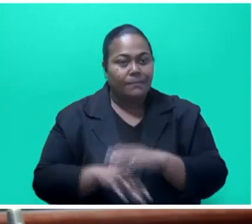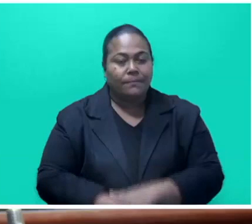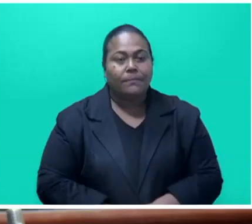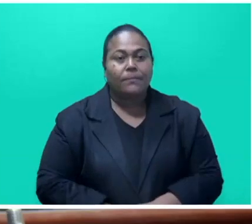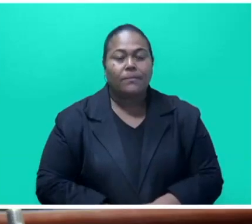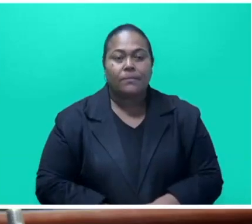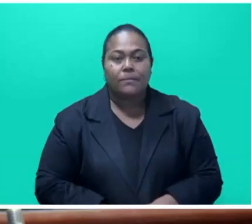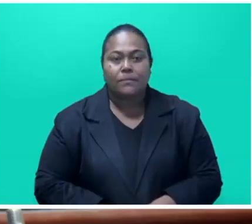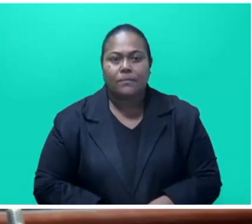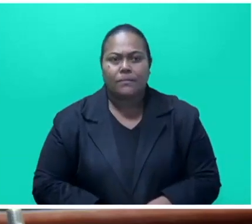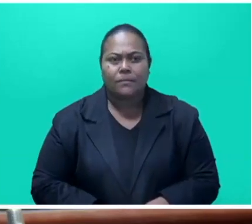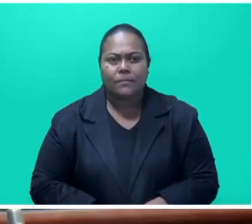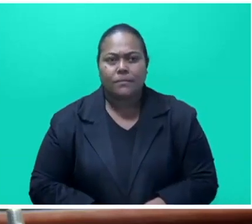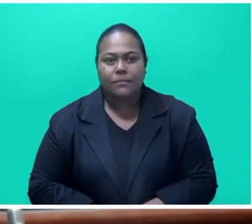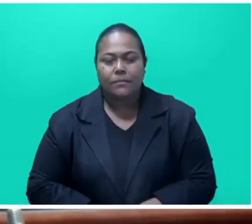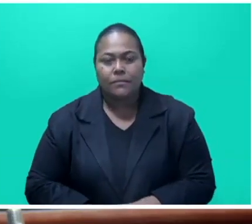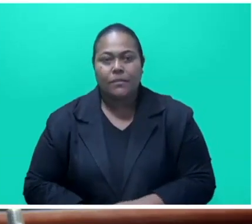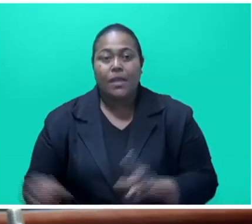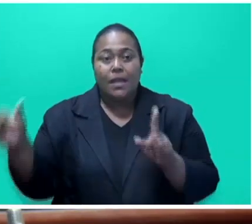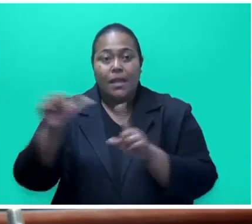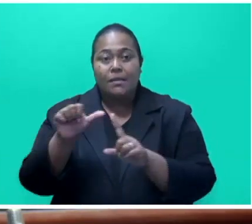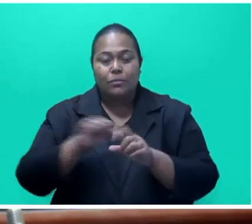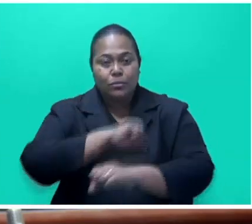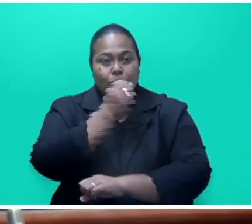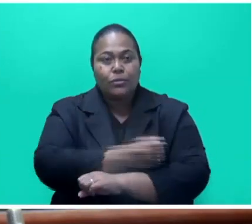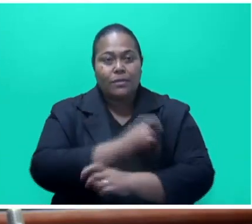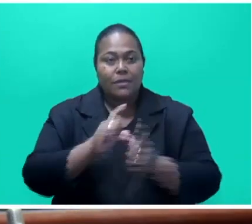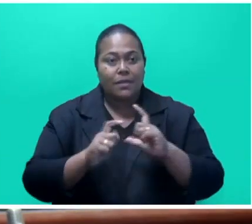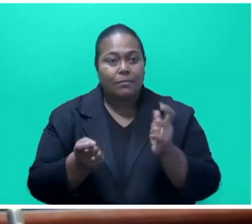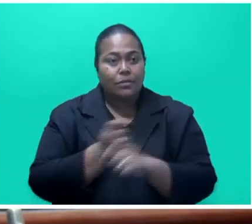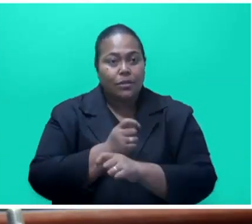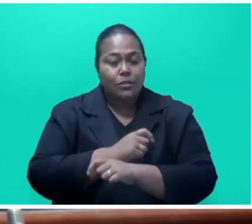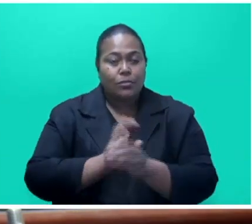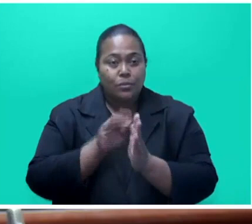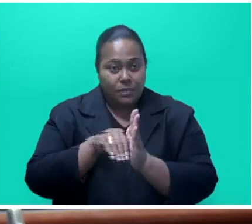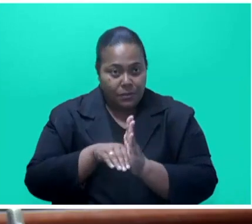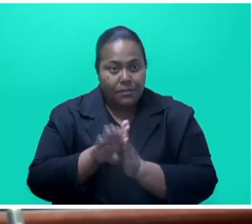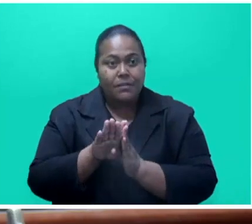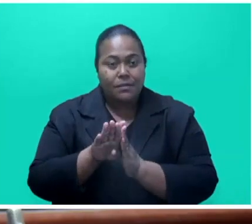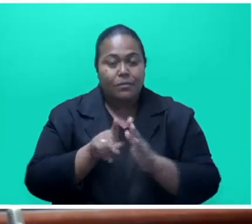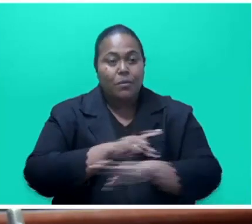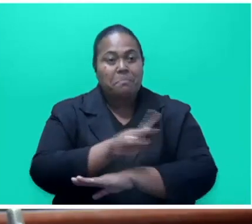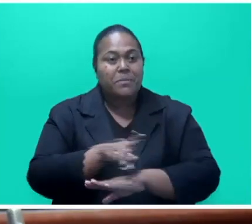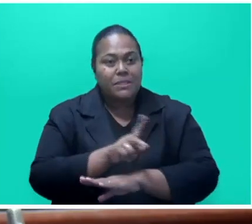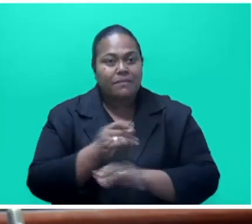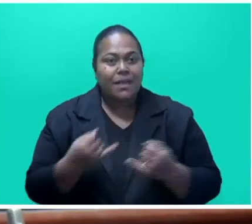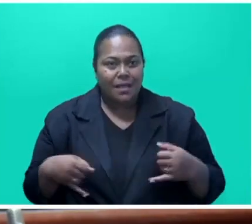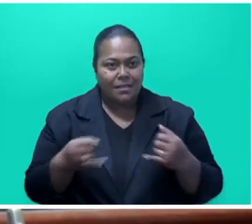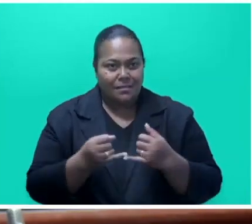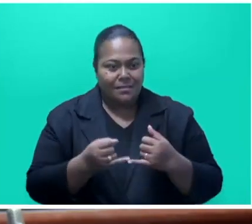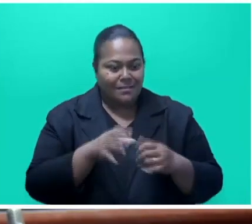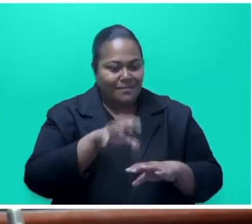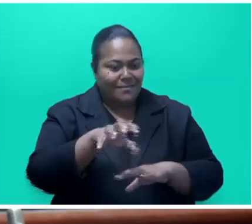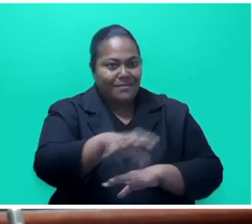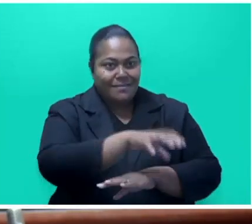that aims to strengthen climate change resilience of Pacific Island ecosystems, communities